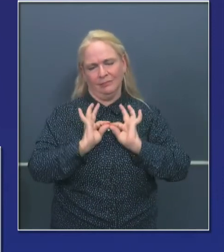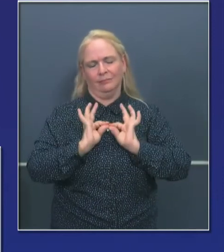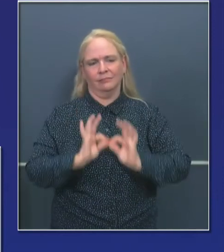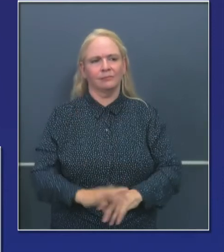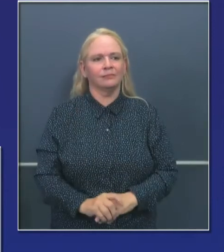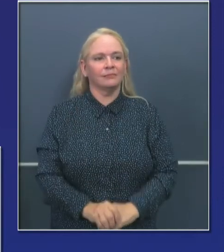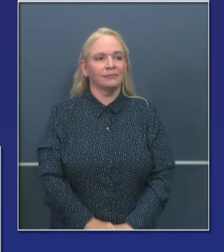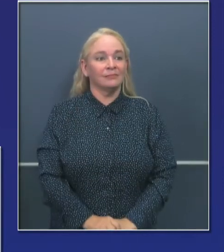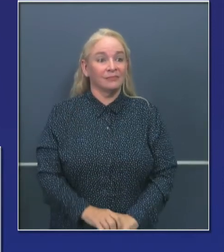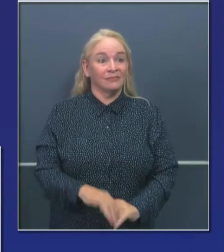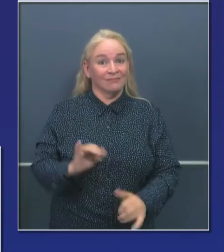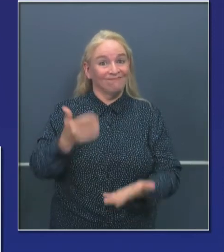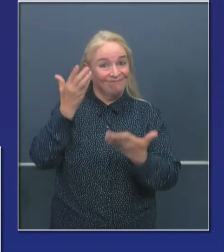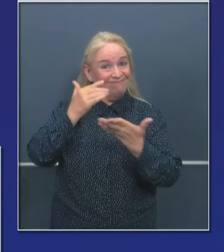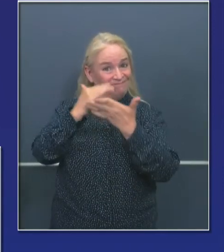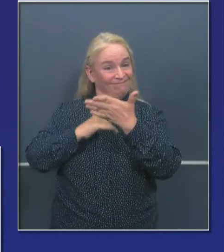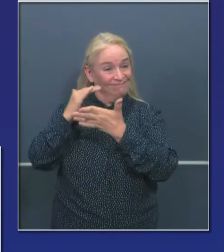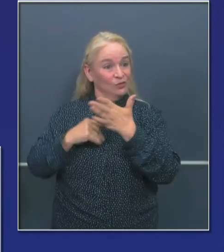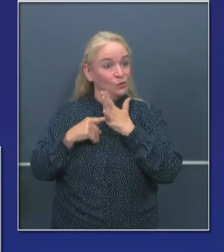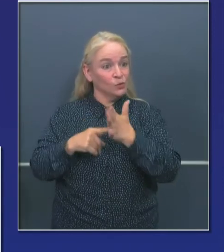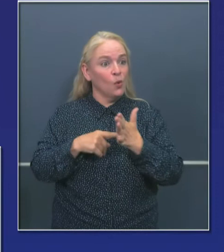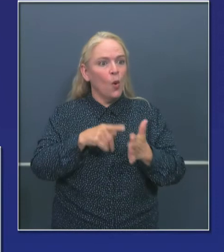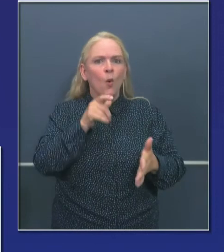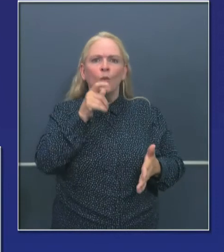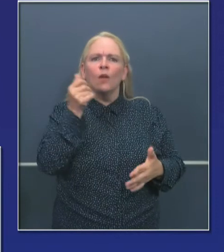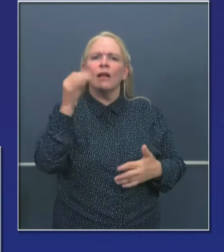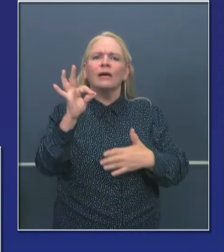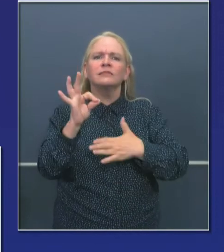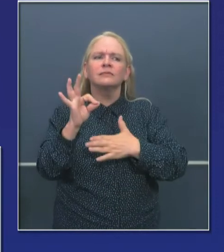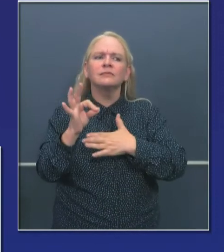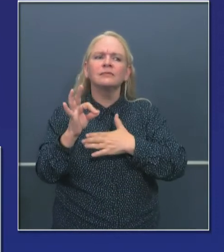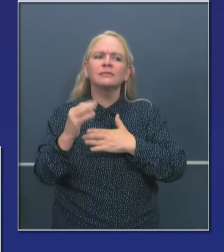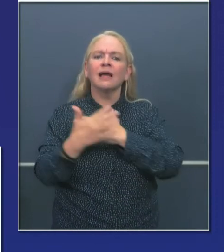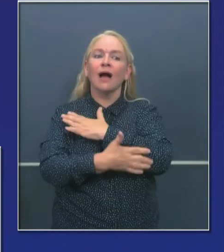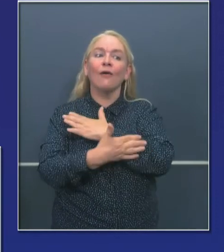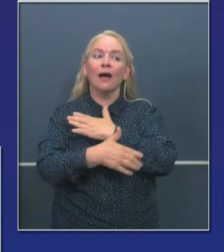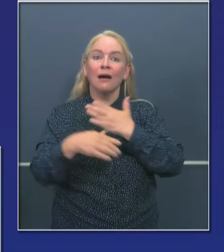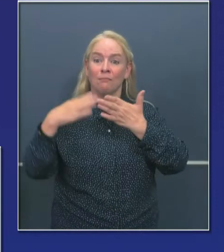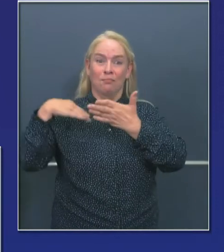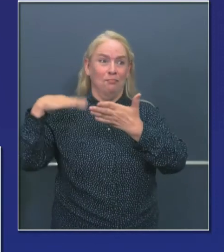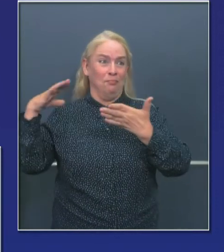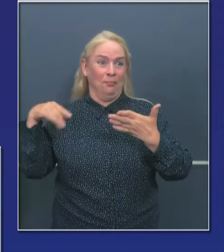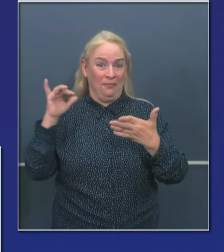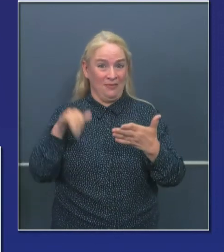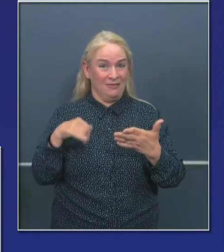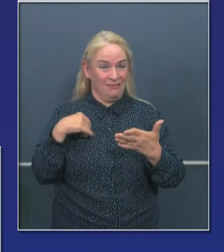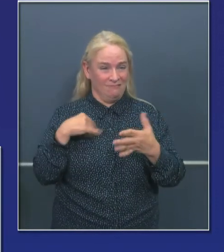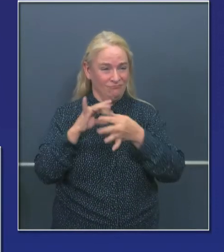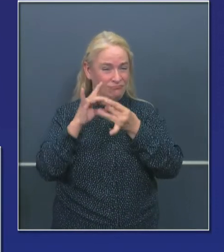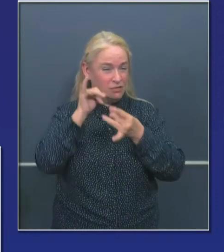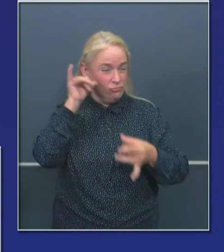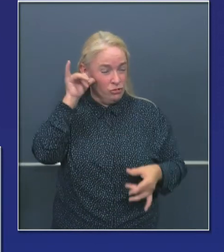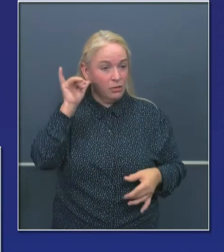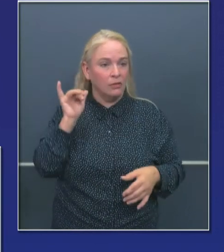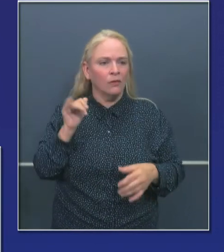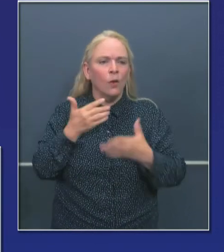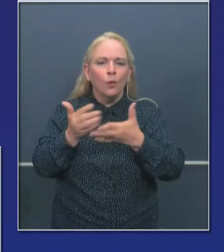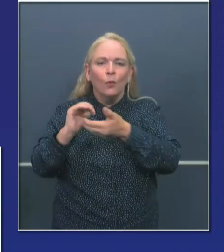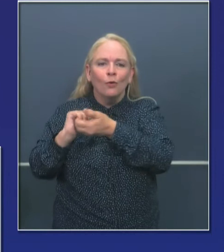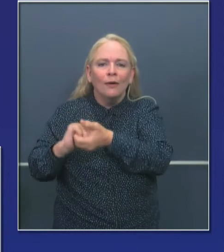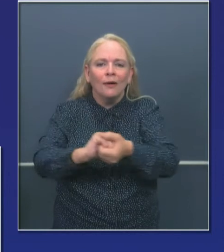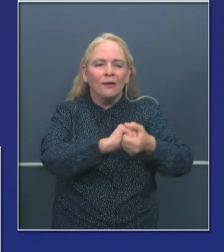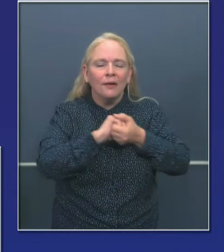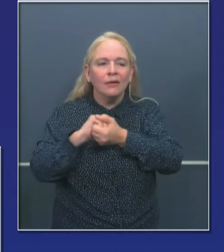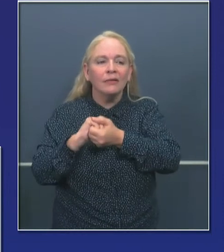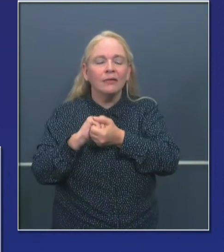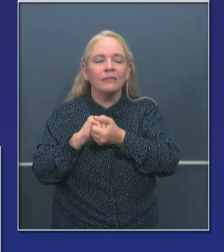vast majority of the 19 counties. We're working with the other counties, and we made this clear, again, in the spirit of partnership, that we